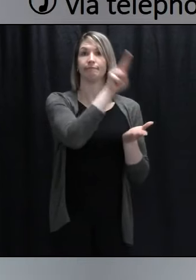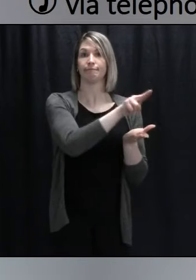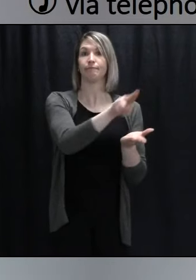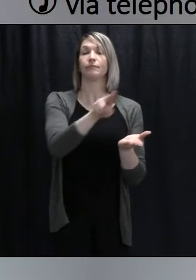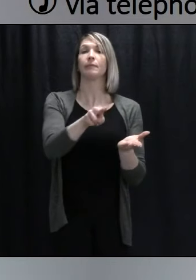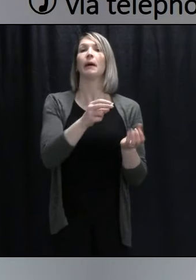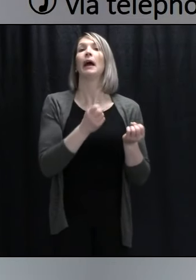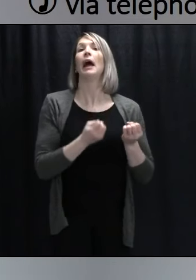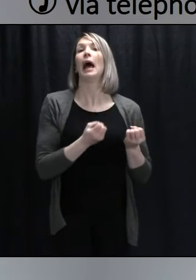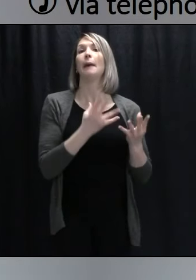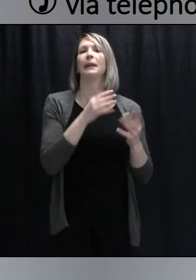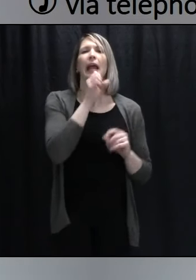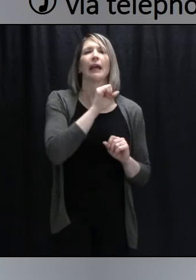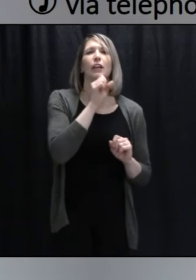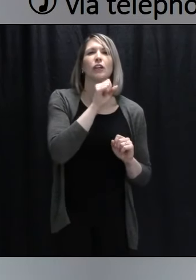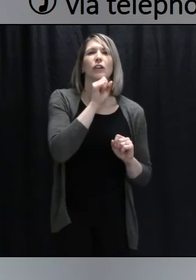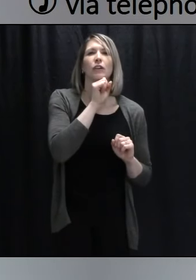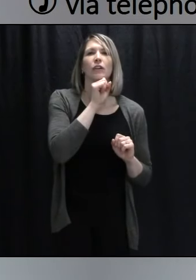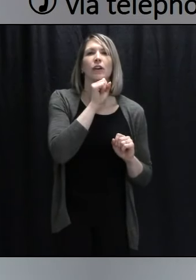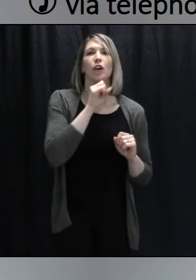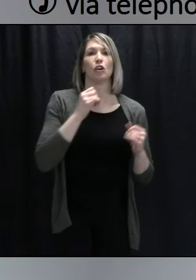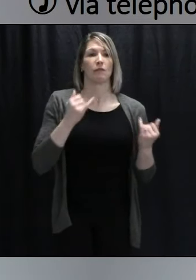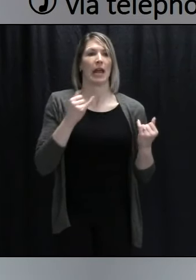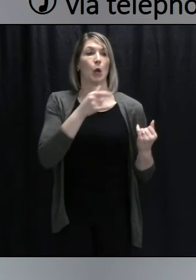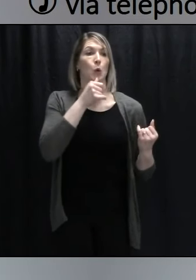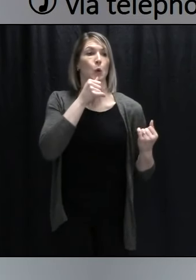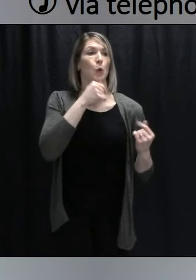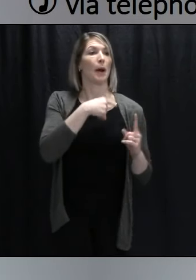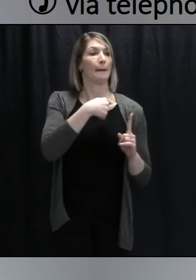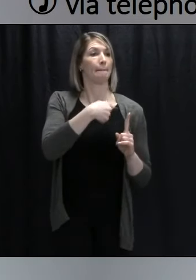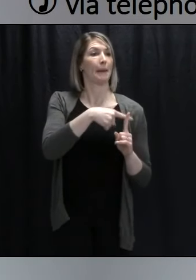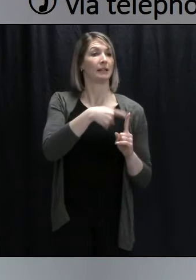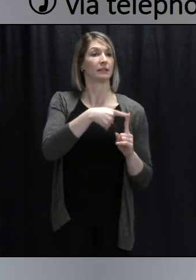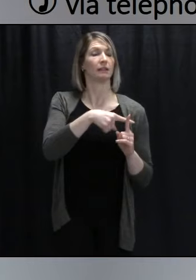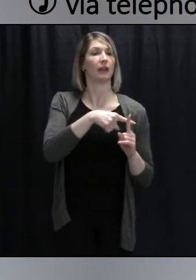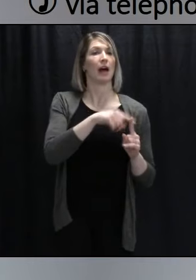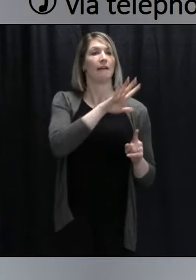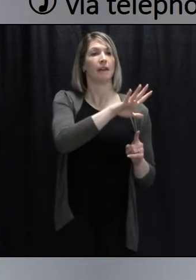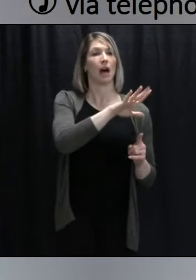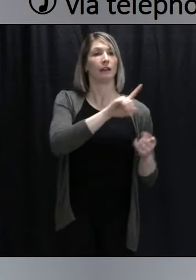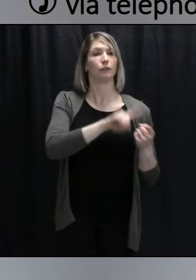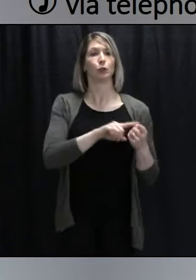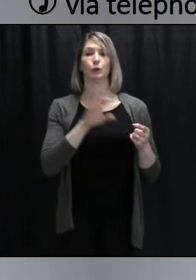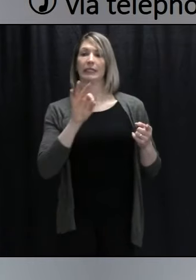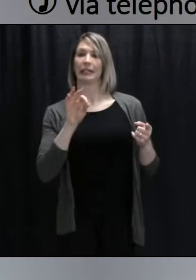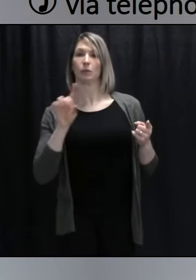the positives. That's 5 to 91, and the median age is 55.